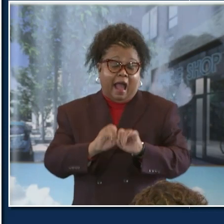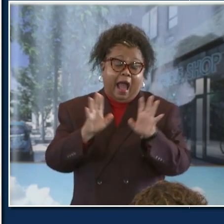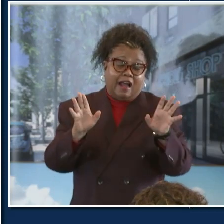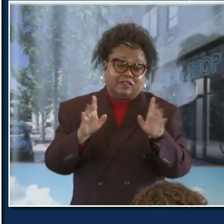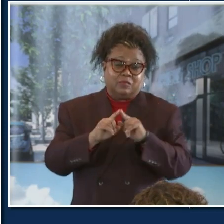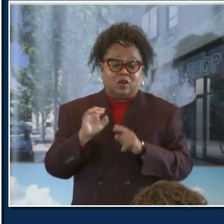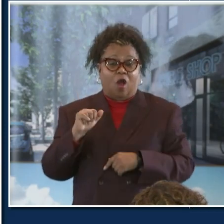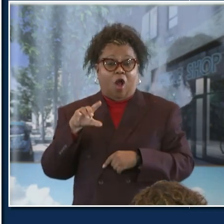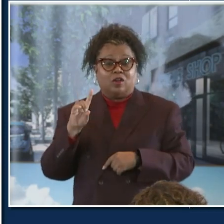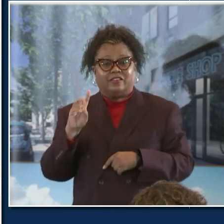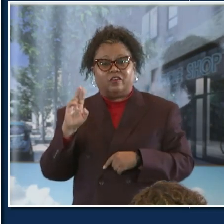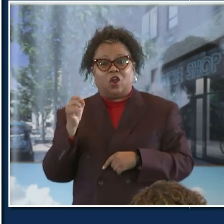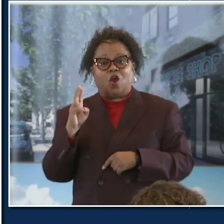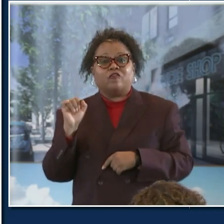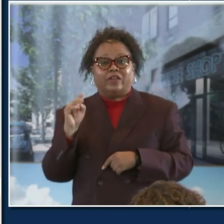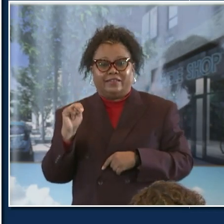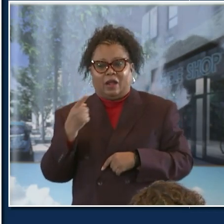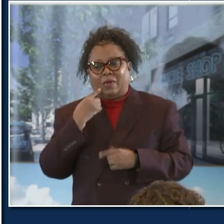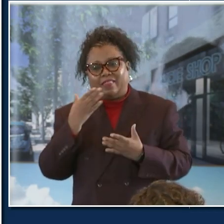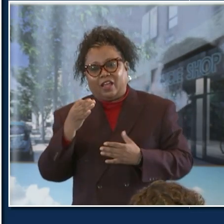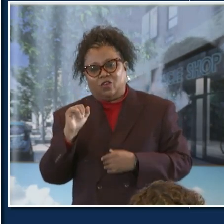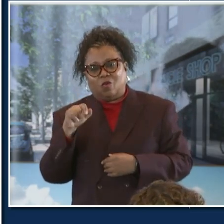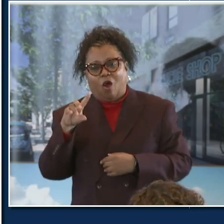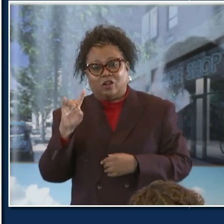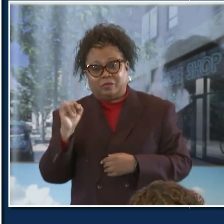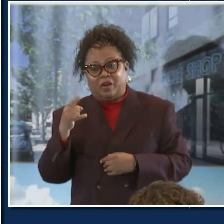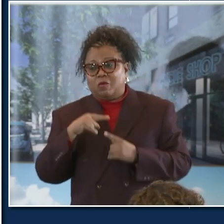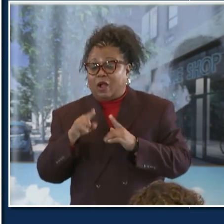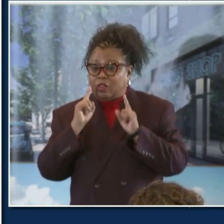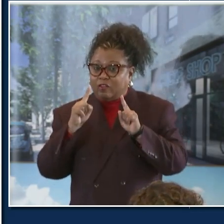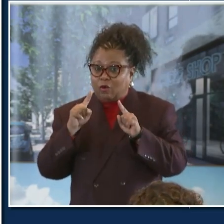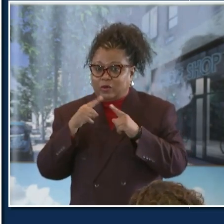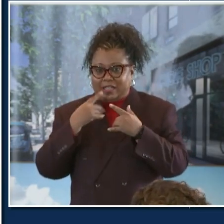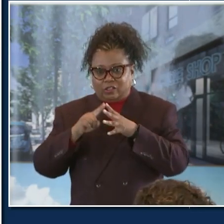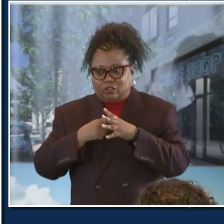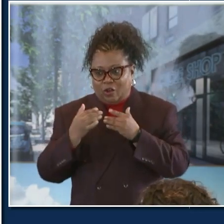been Alderman Irvin. I want to introduce him and say thank you, Alderman Irvin. Look forward to getting started.